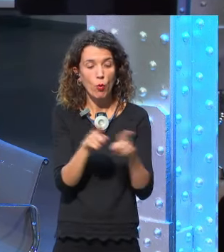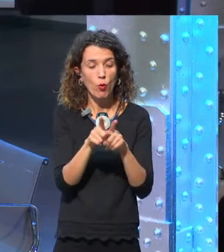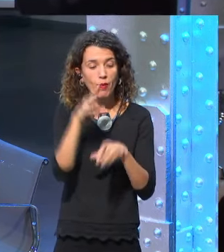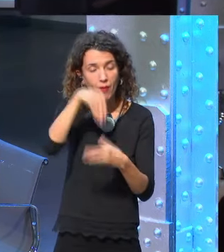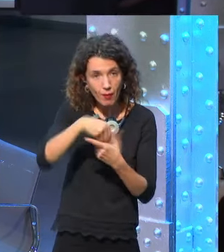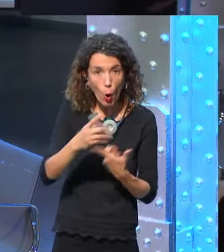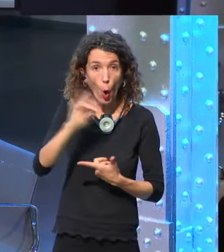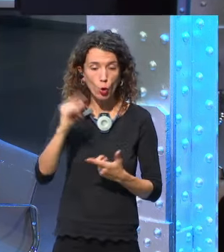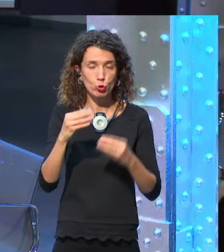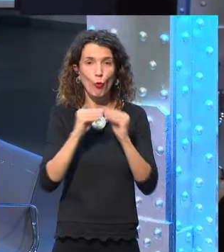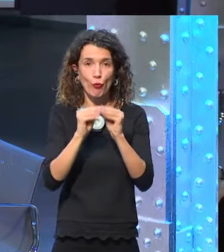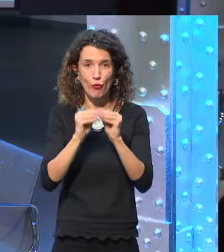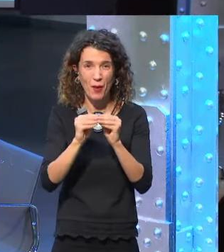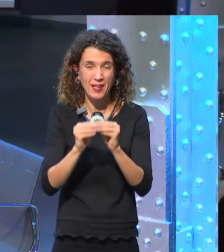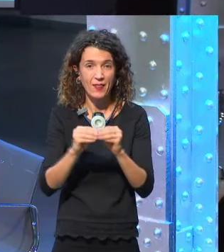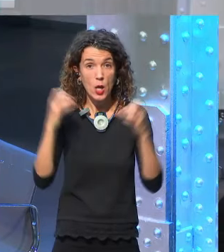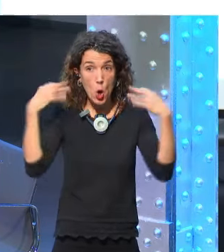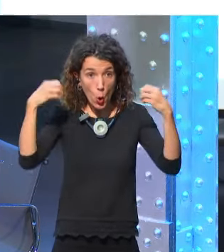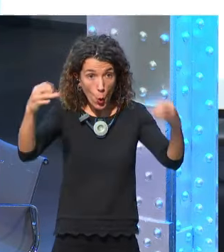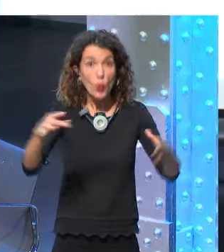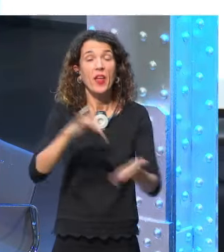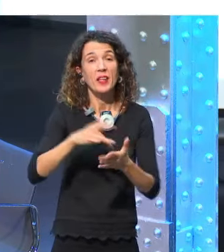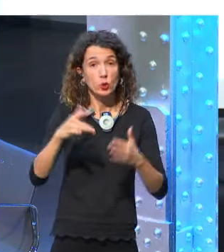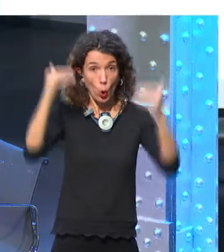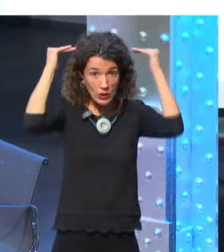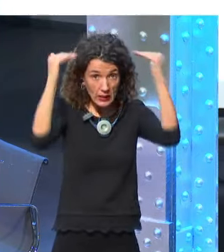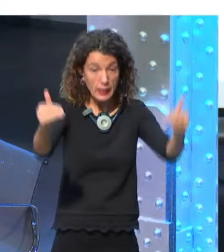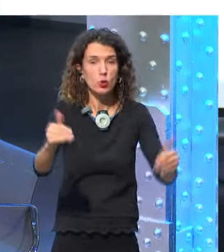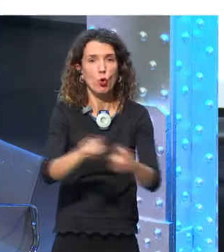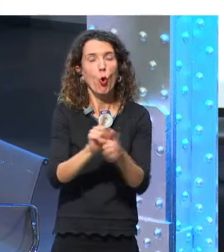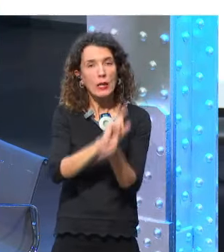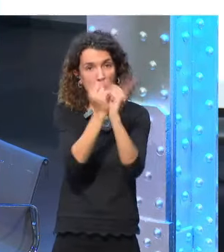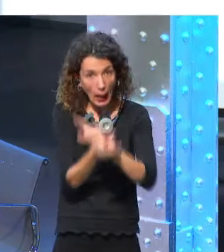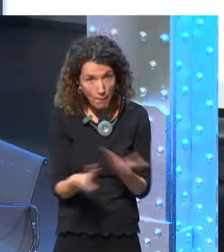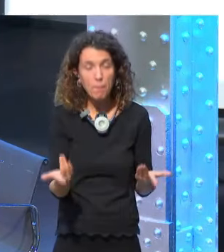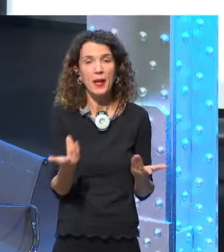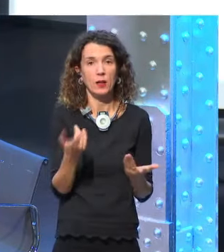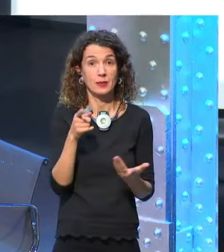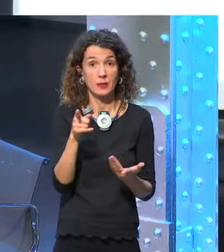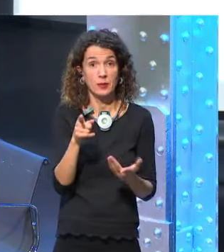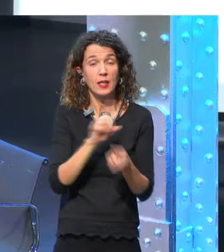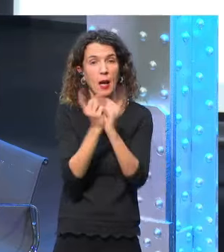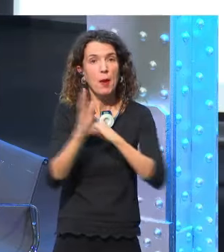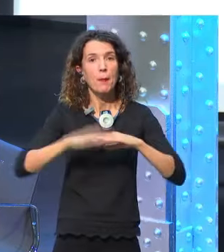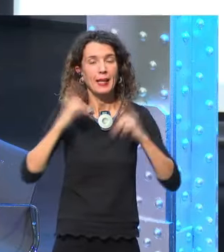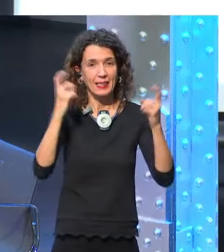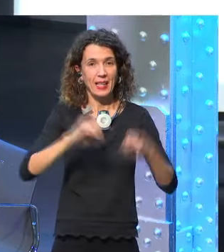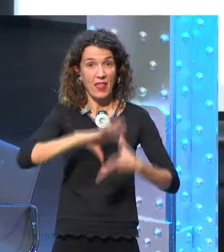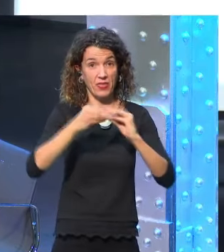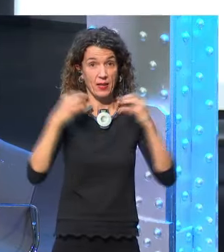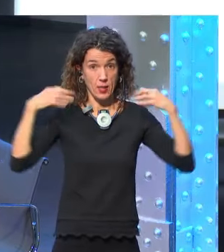light proportions, and this entire roof adapts to it. And that's another advantage of these